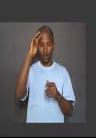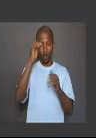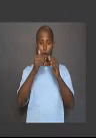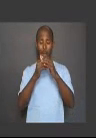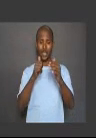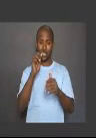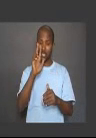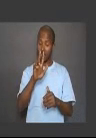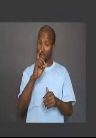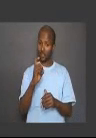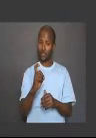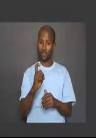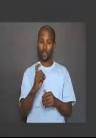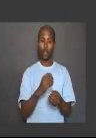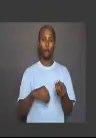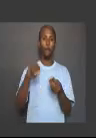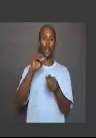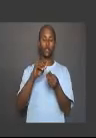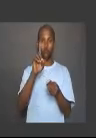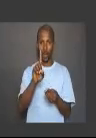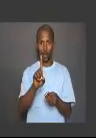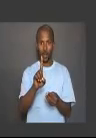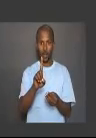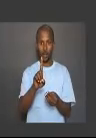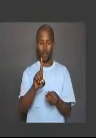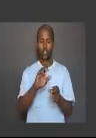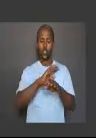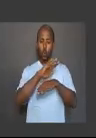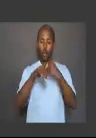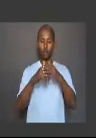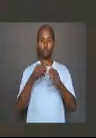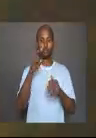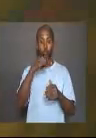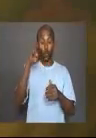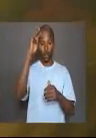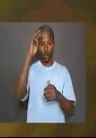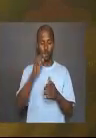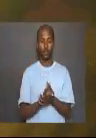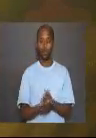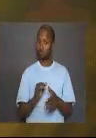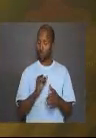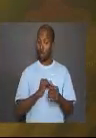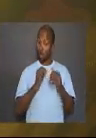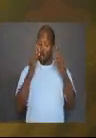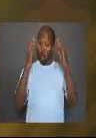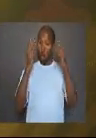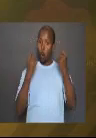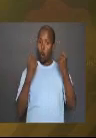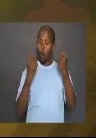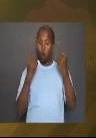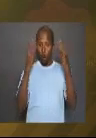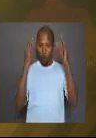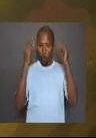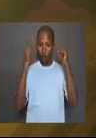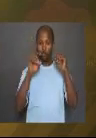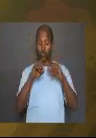minus 3x plus 1 the whole squared. I hope that you found